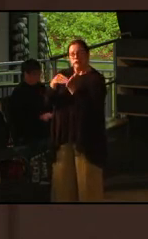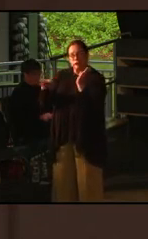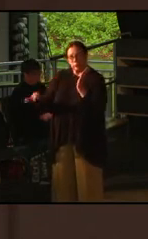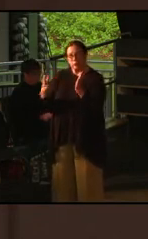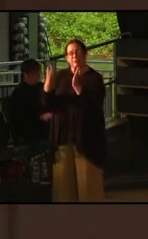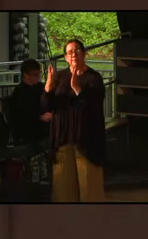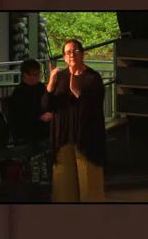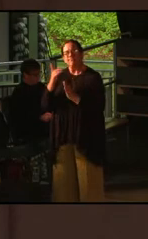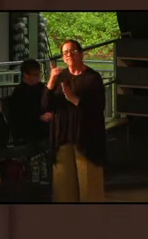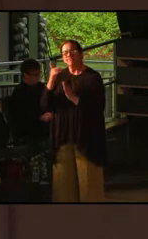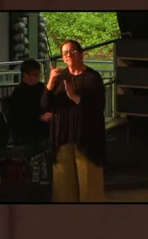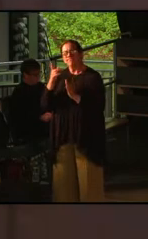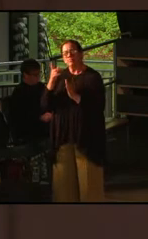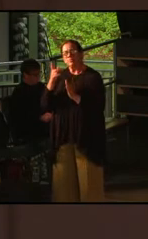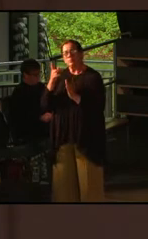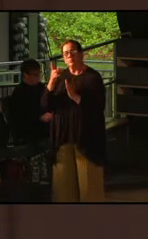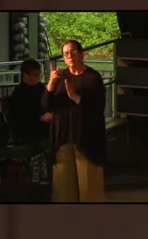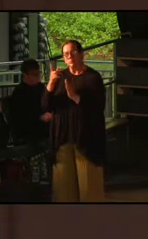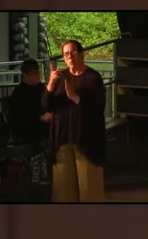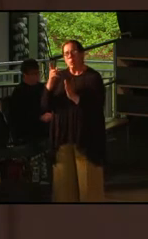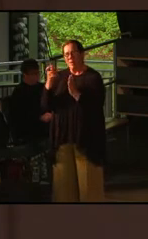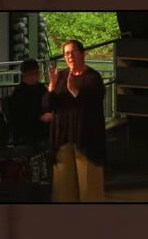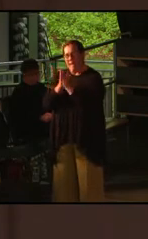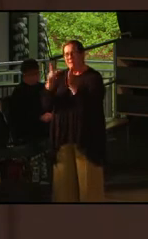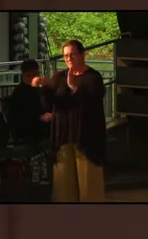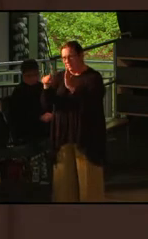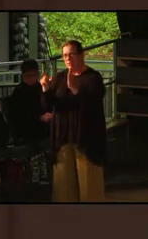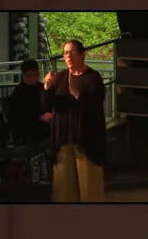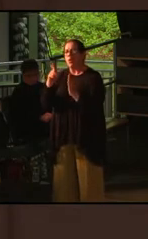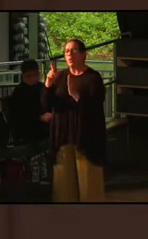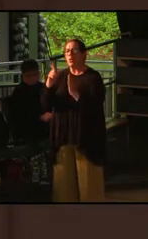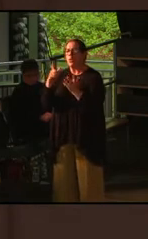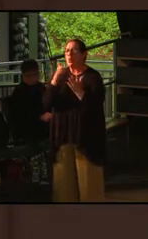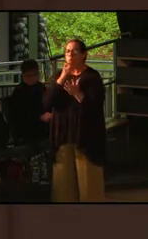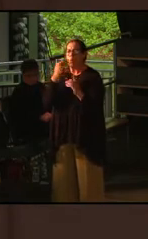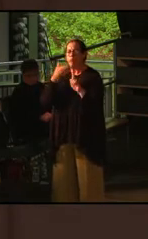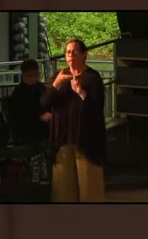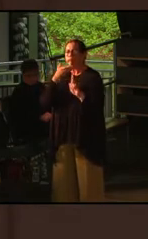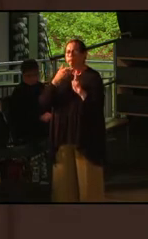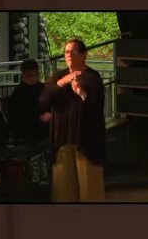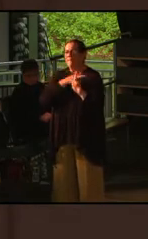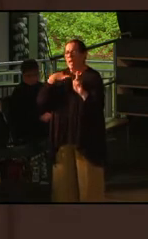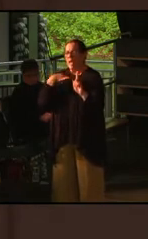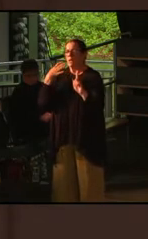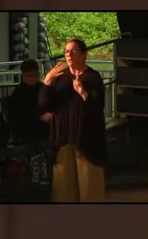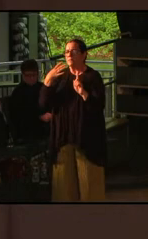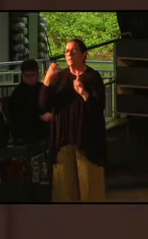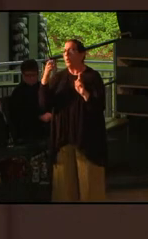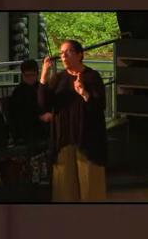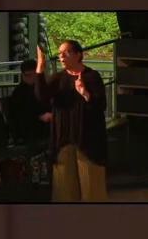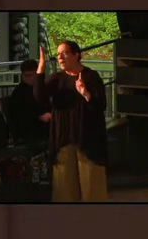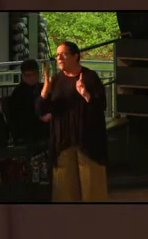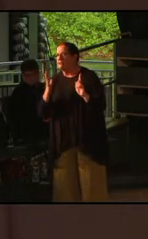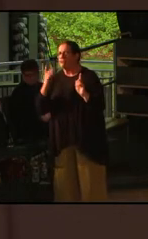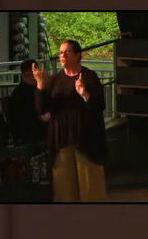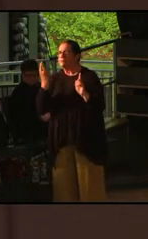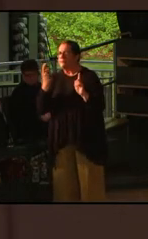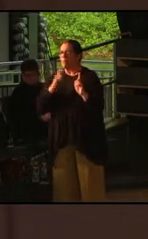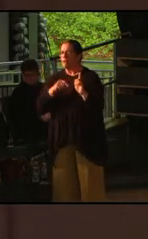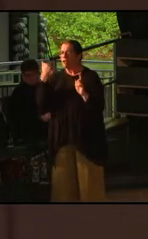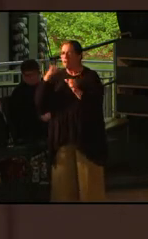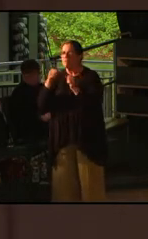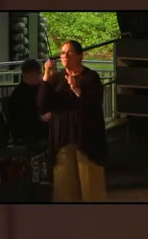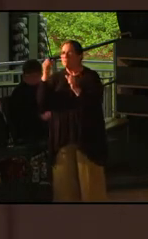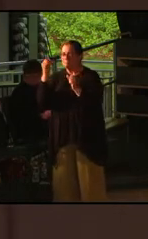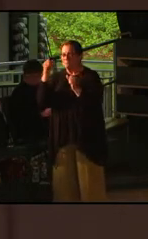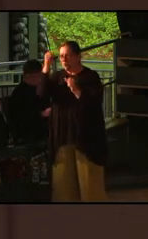journey. We asked, does a faculty member or specific lecturer come to mind? Is there